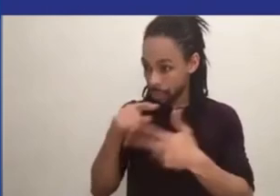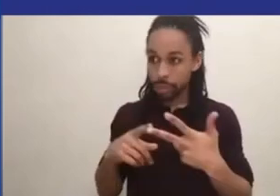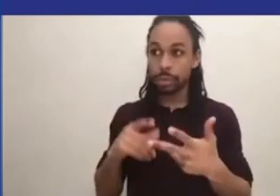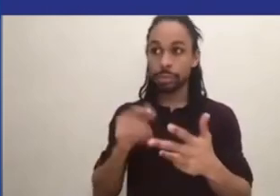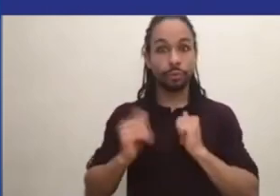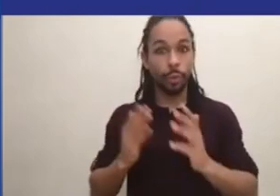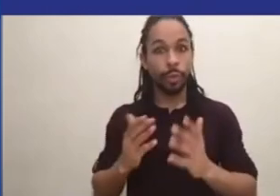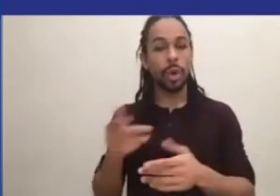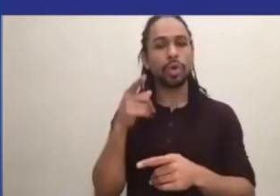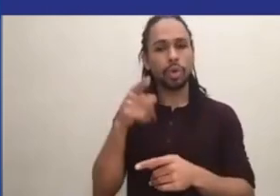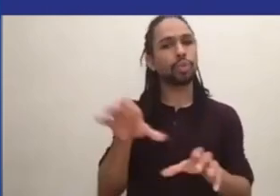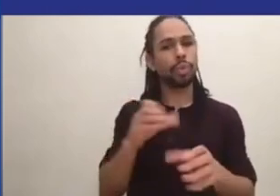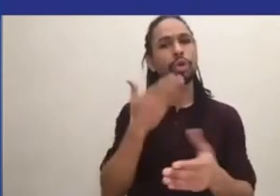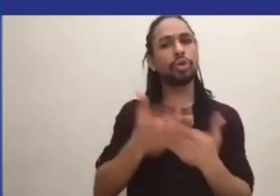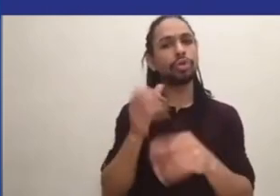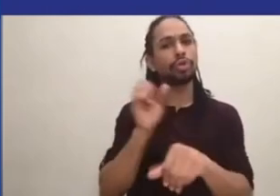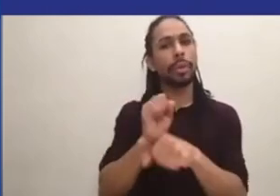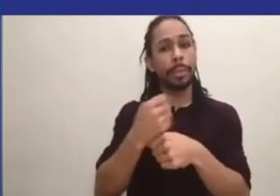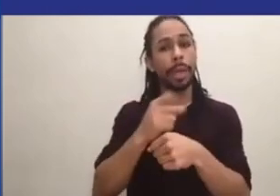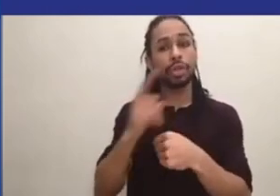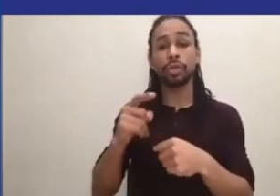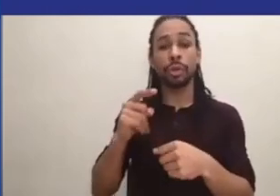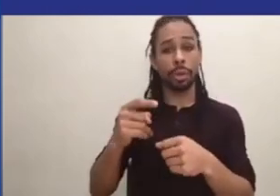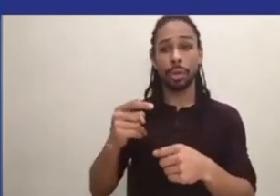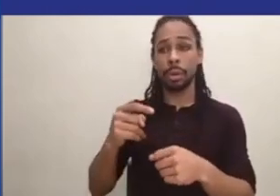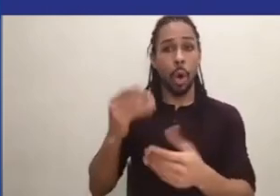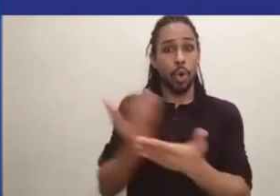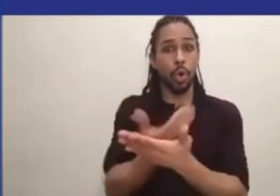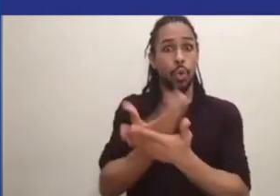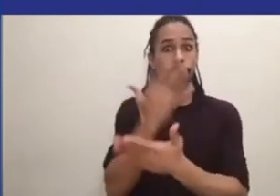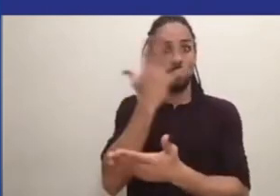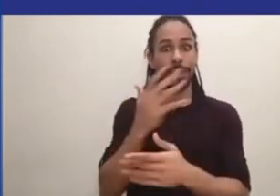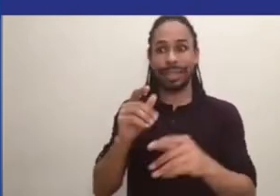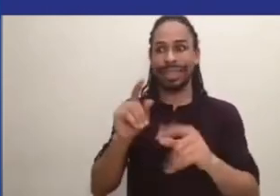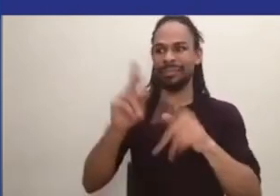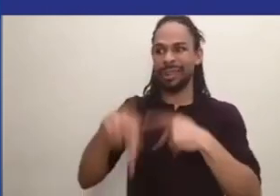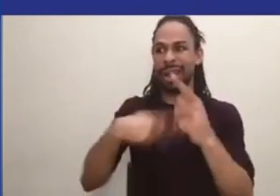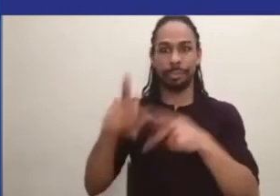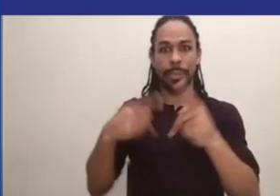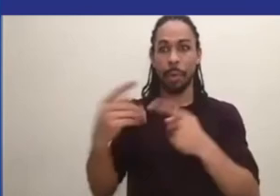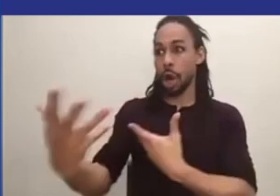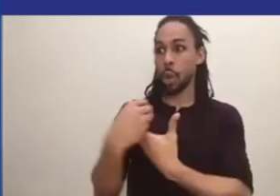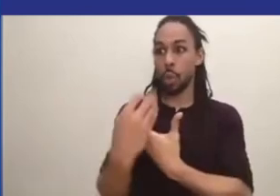folks are included? And is there more work that can be done?